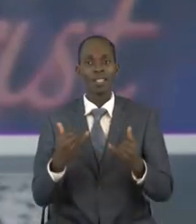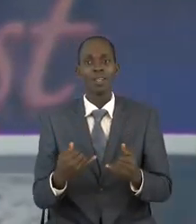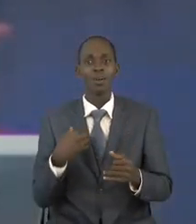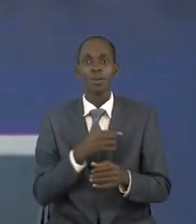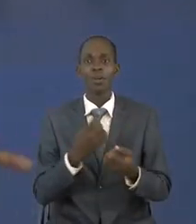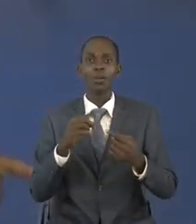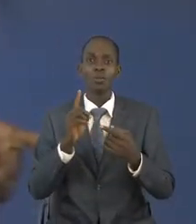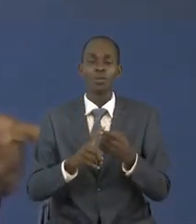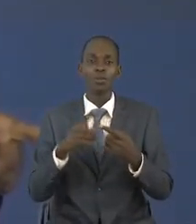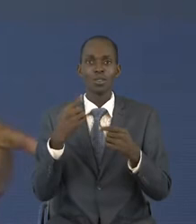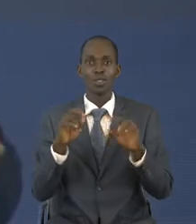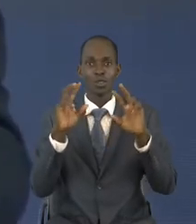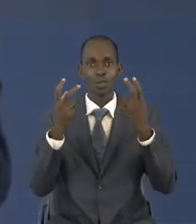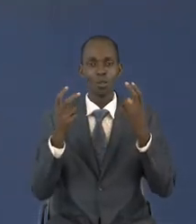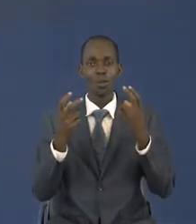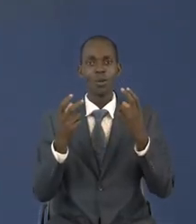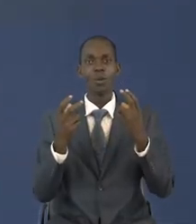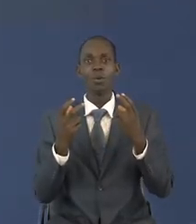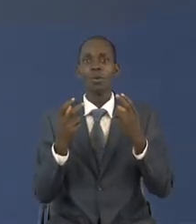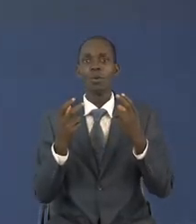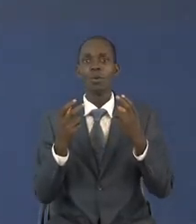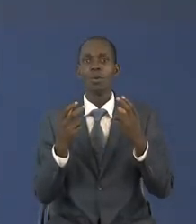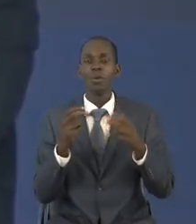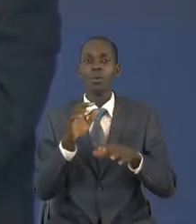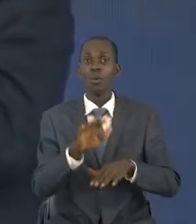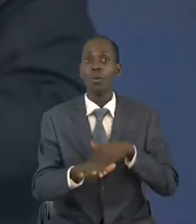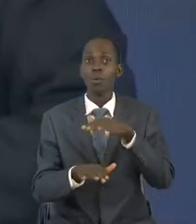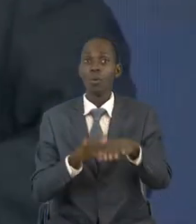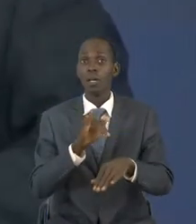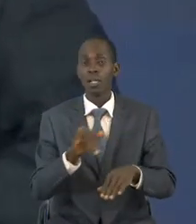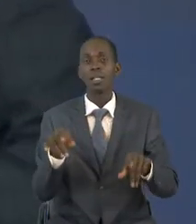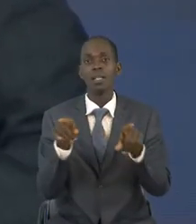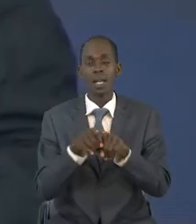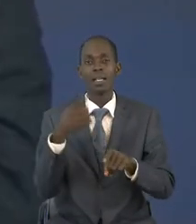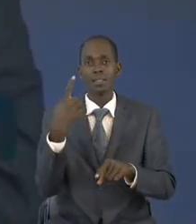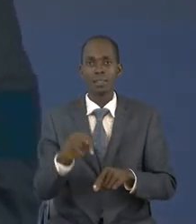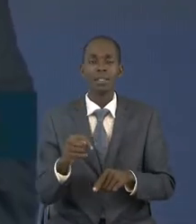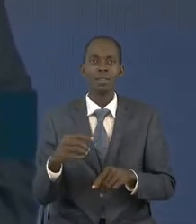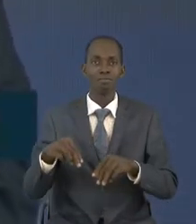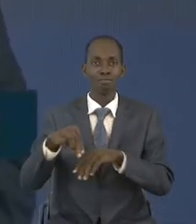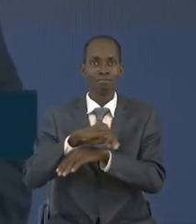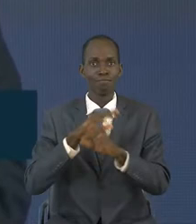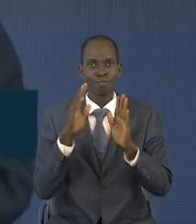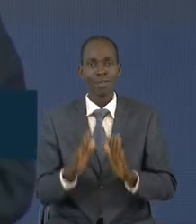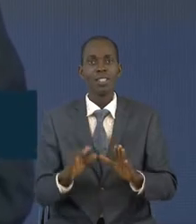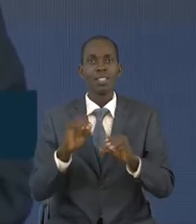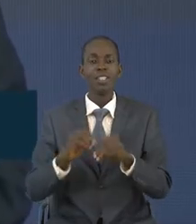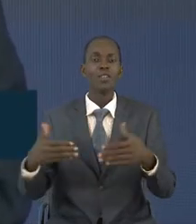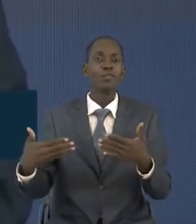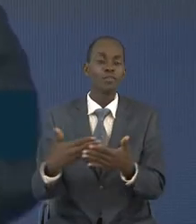of walking like the master in full dominion.